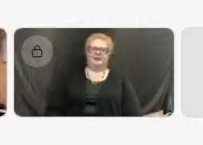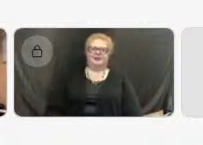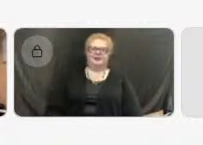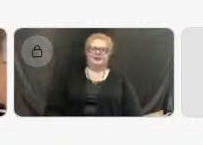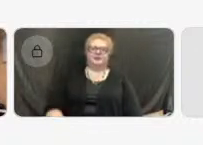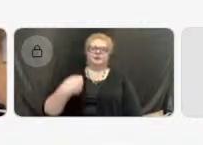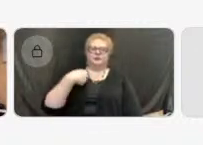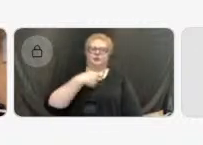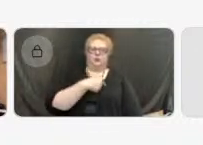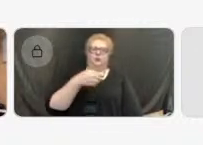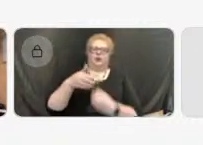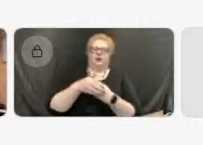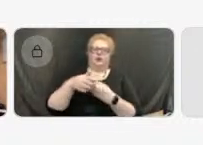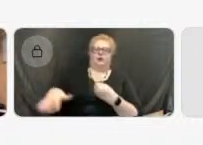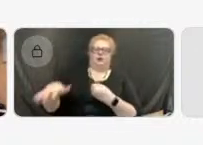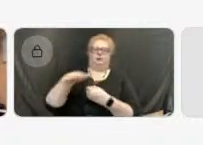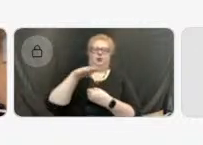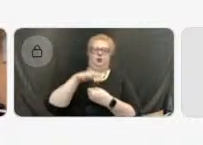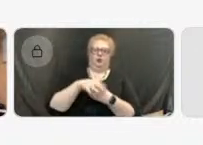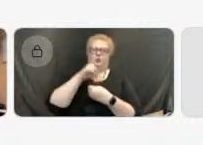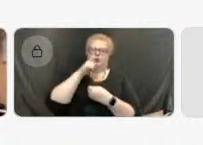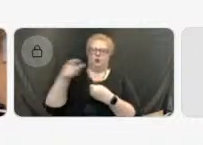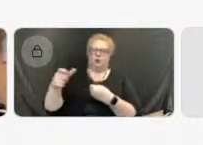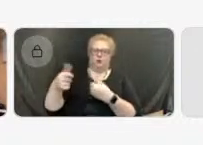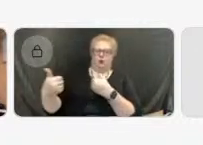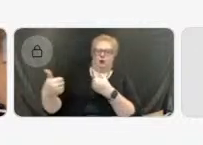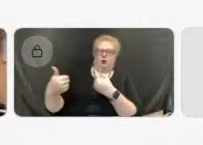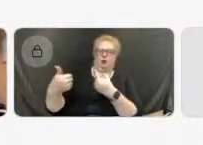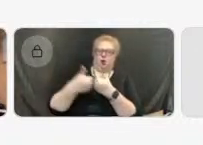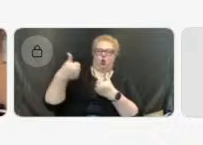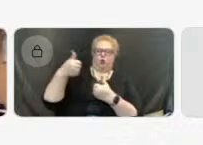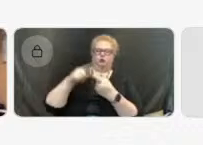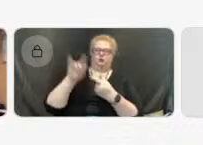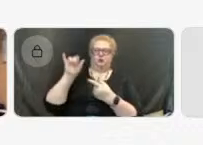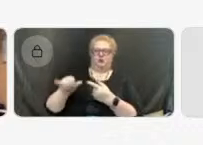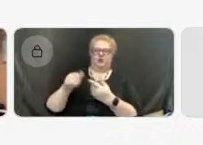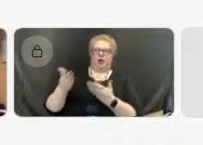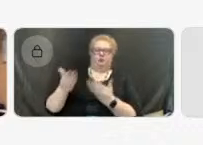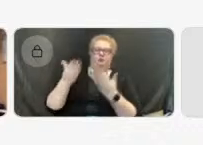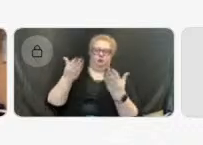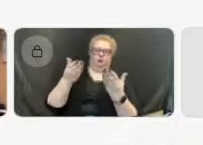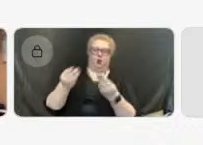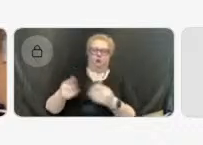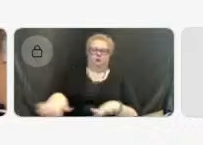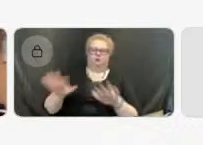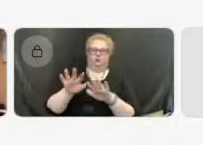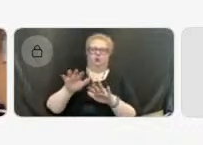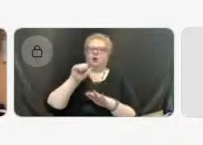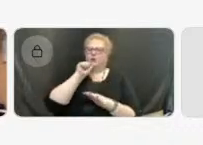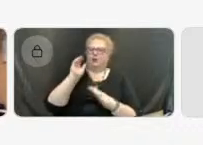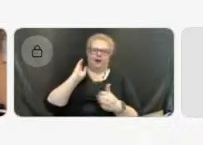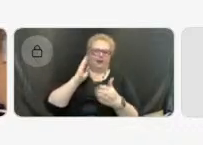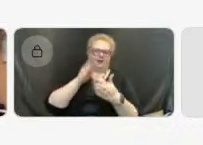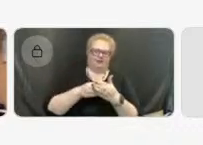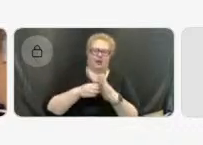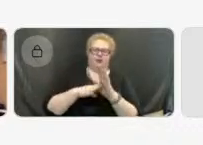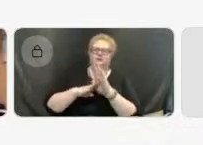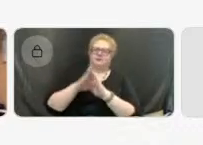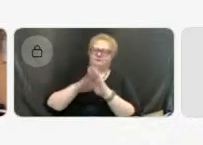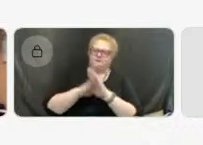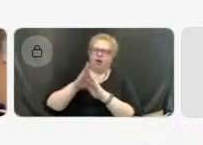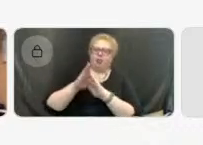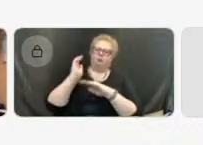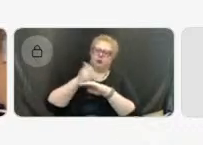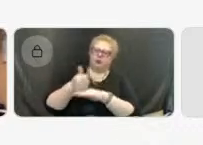We, neighborhoods and associations bordering the proposed property, are not against the development of this property, and we never have been.